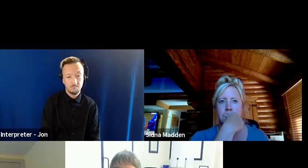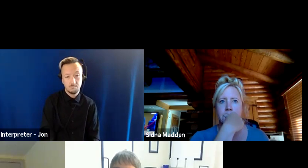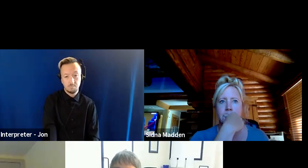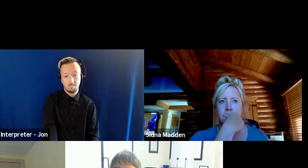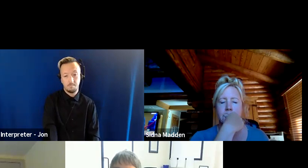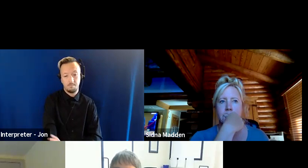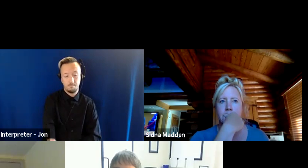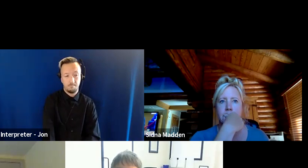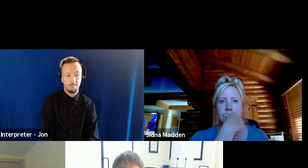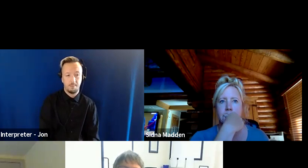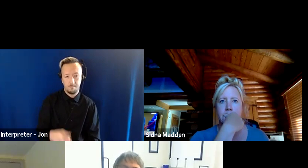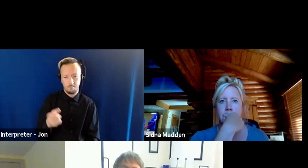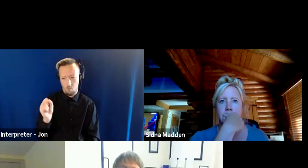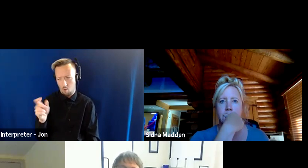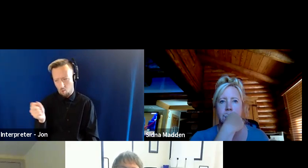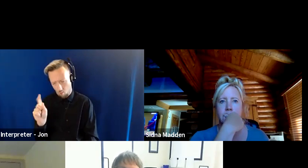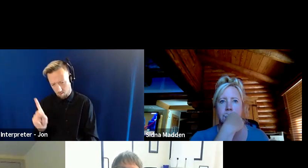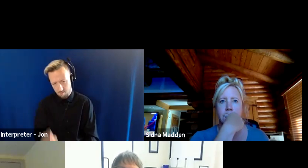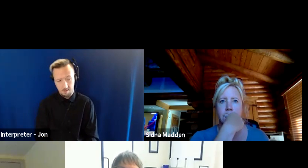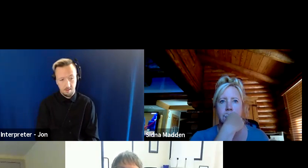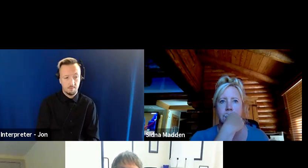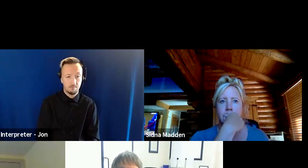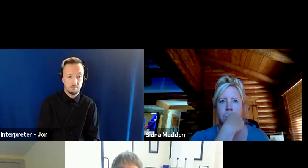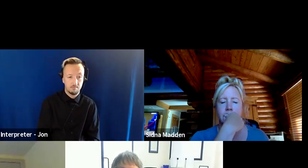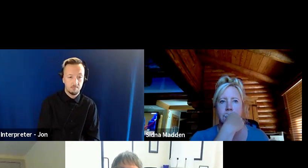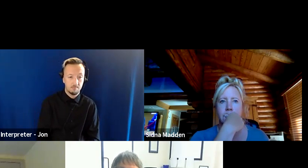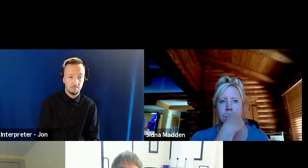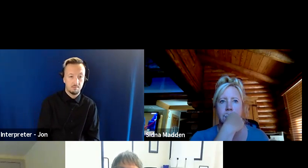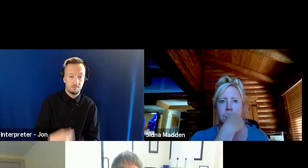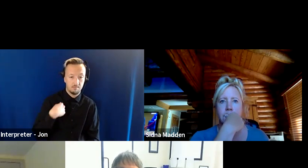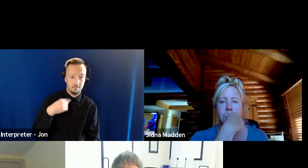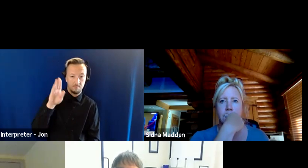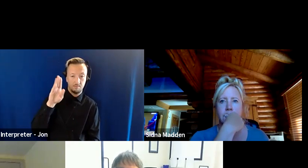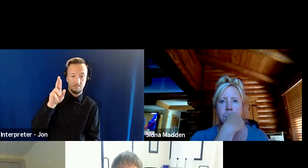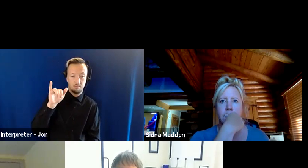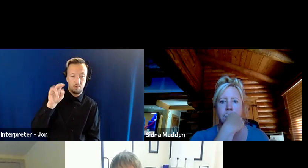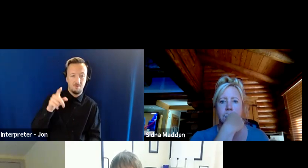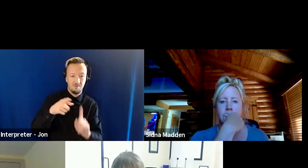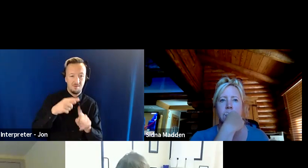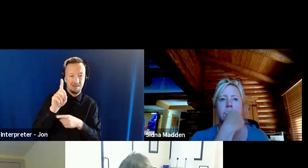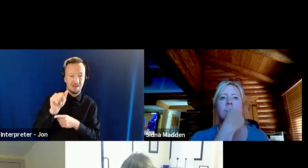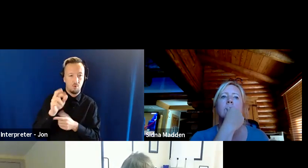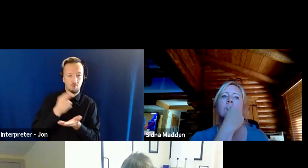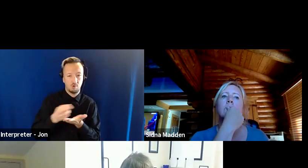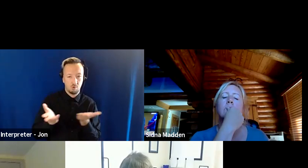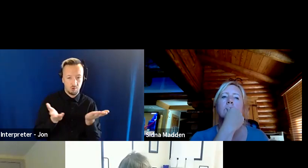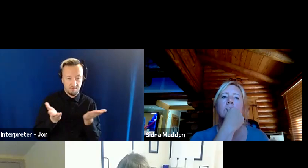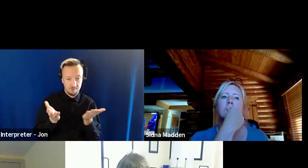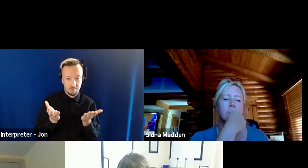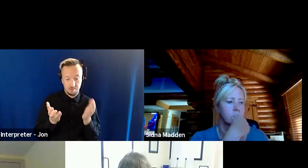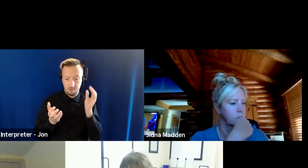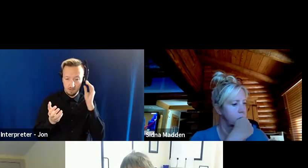So you need to, hold on. Okay, so this is Brian with Disabled Resource You can Services. put video